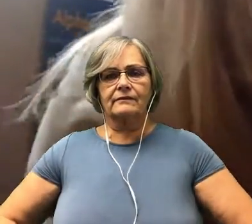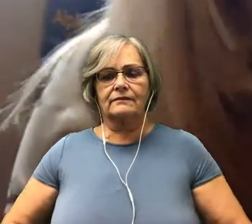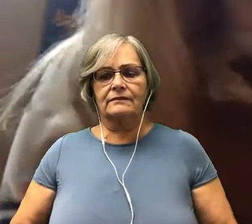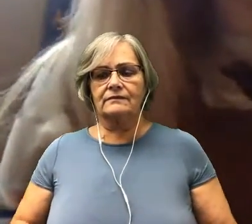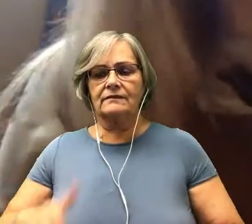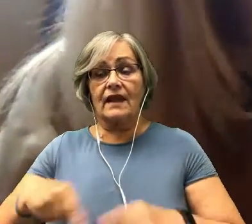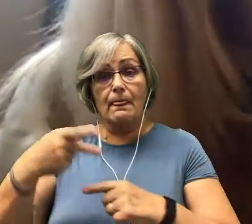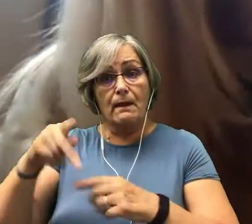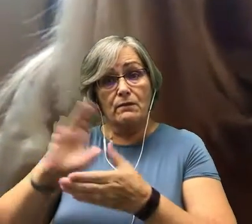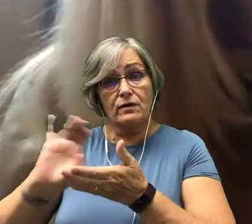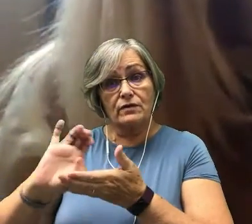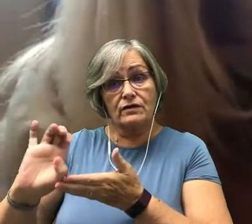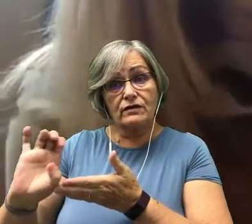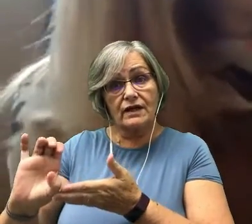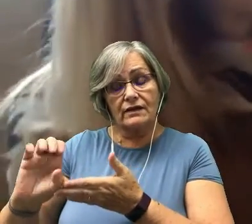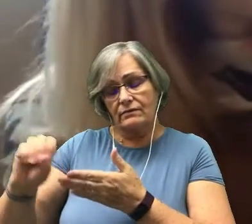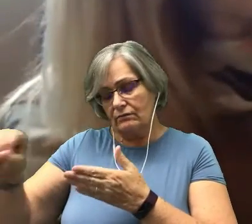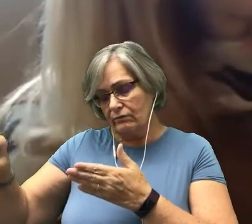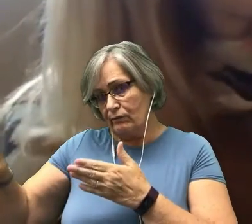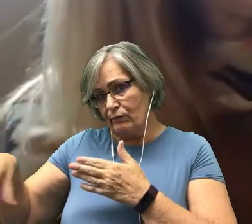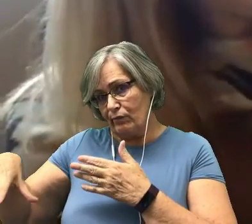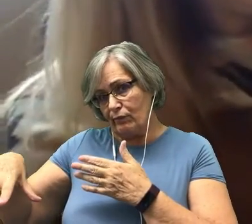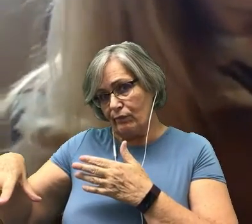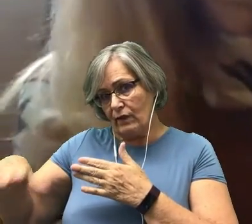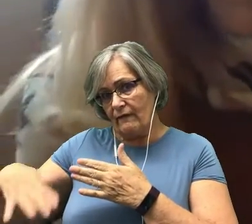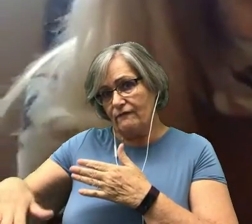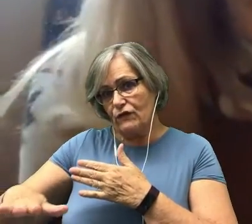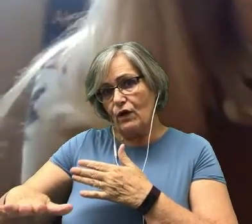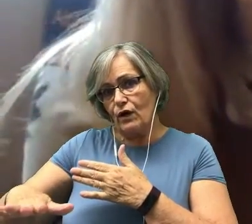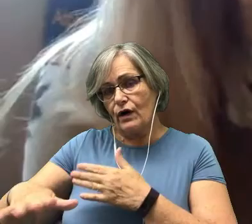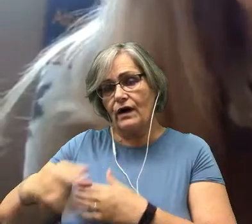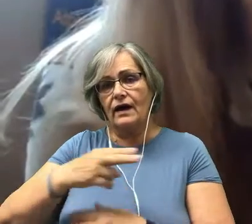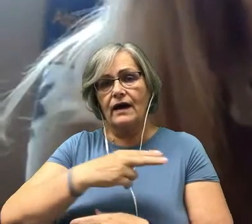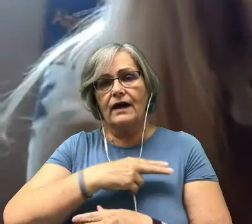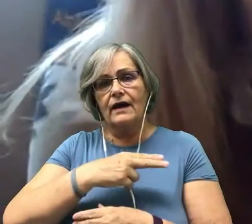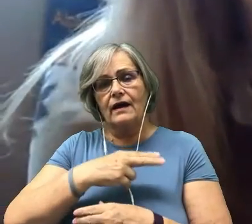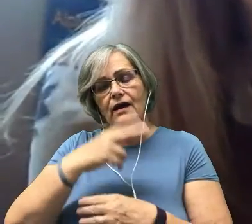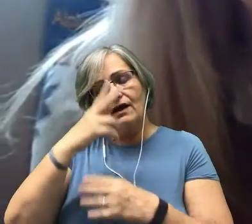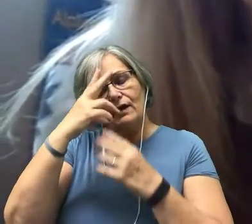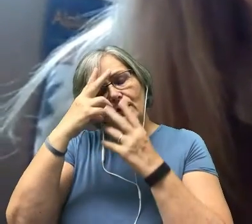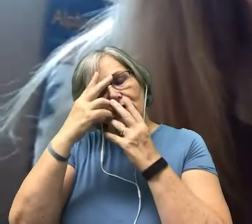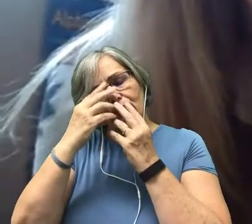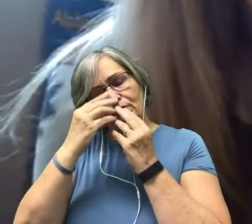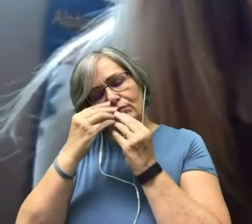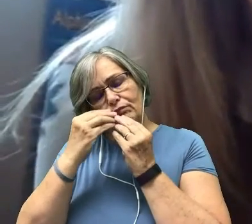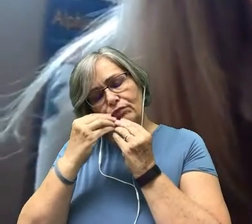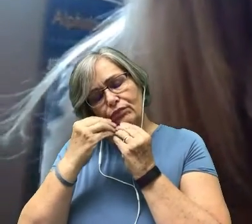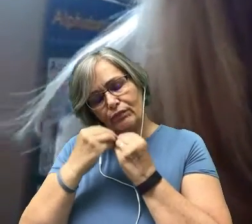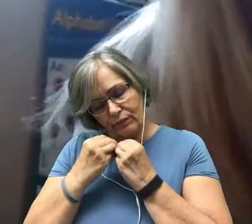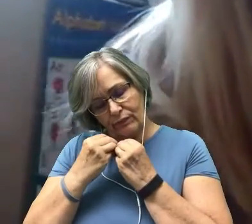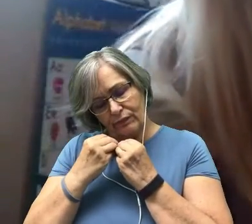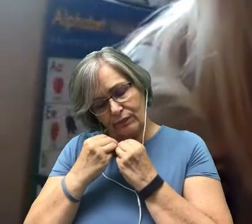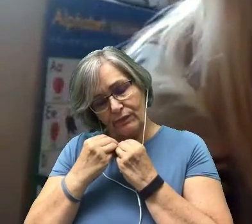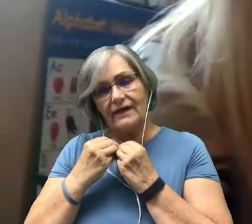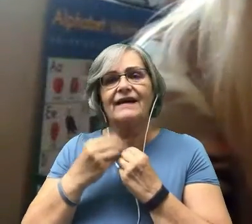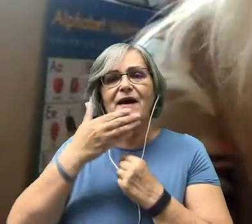And the purple crayon dropped on the floor and Harold dropped off to sleep. Isn't